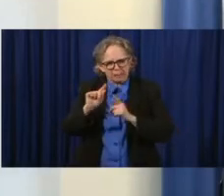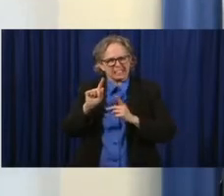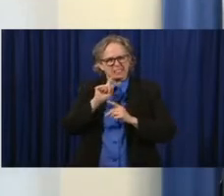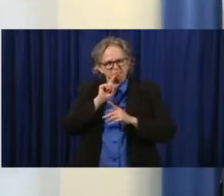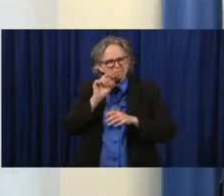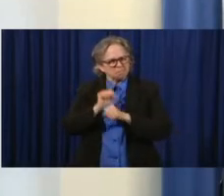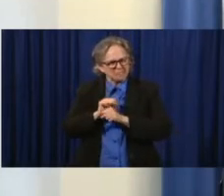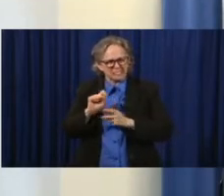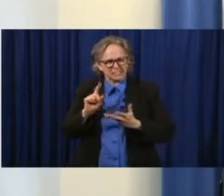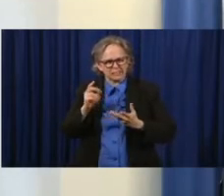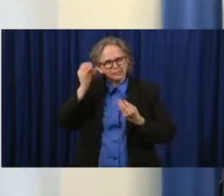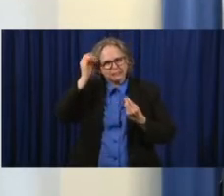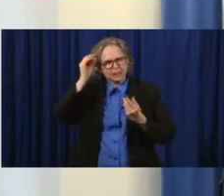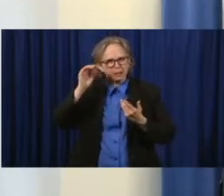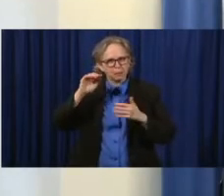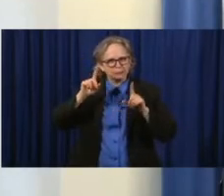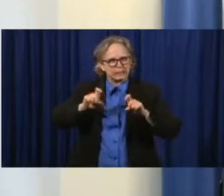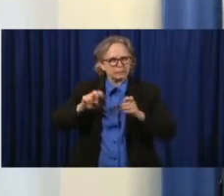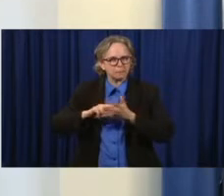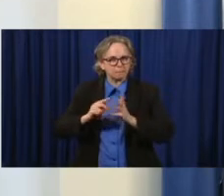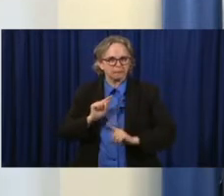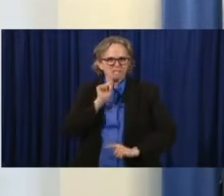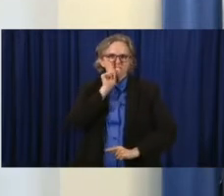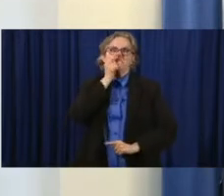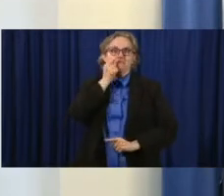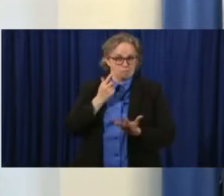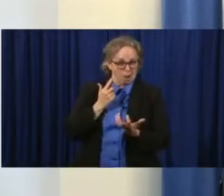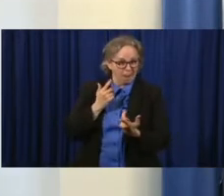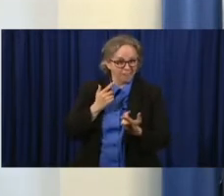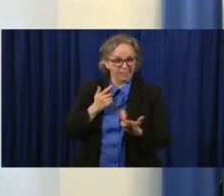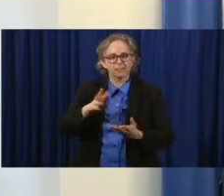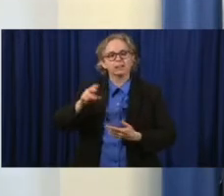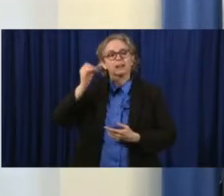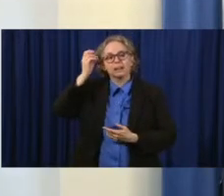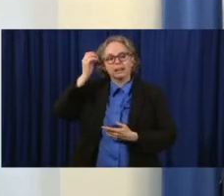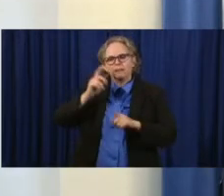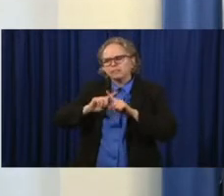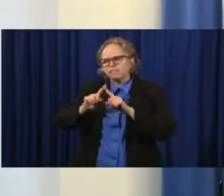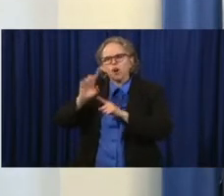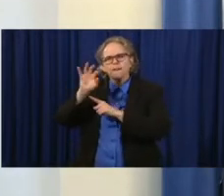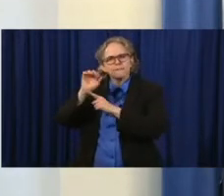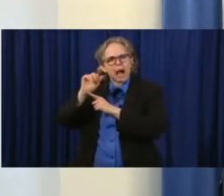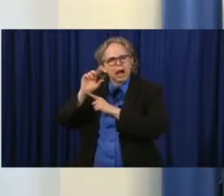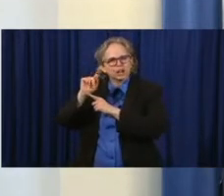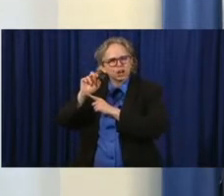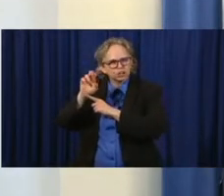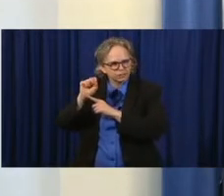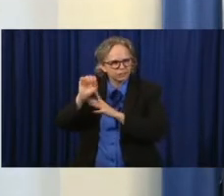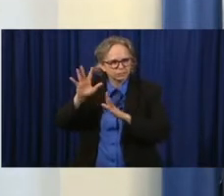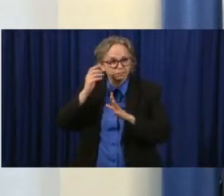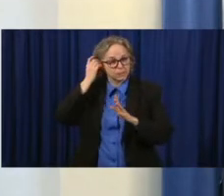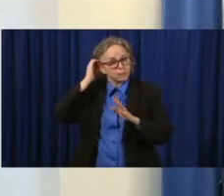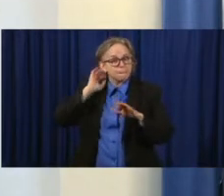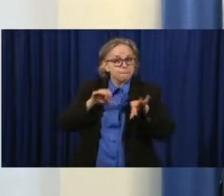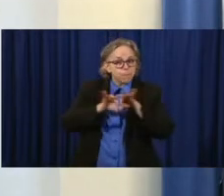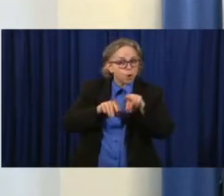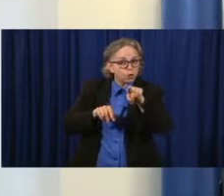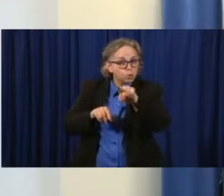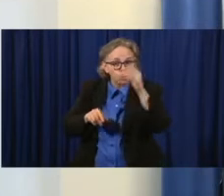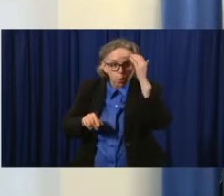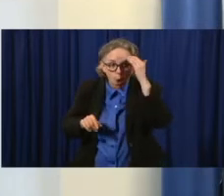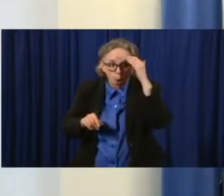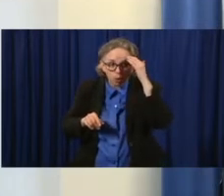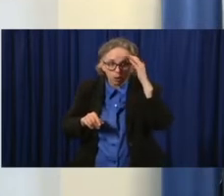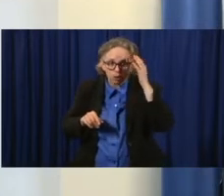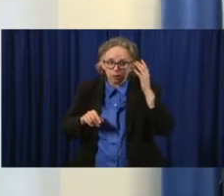many factors that go into testing. There is no limit, as the governor said. He will never limit in any of our congregate